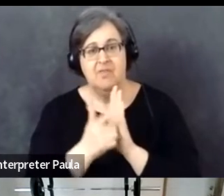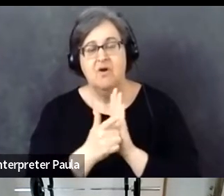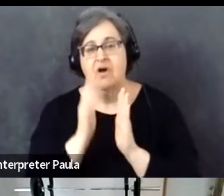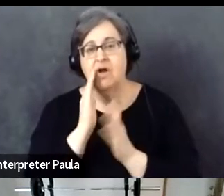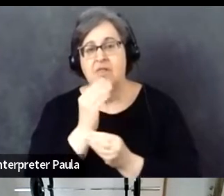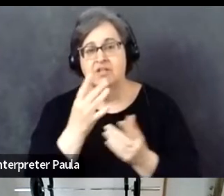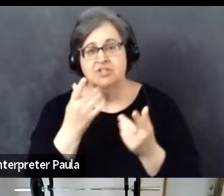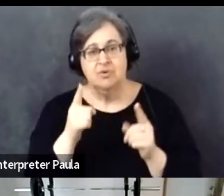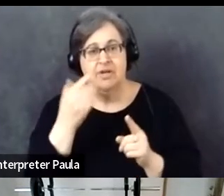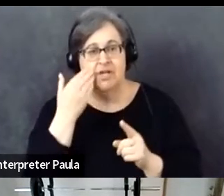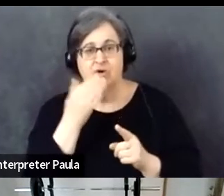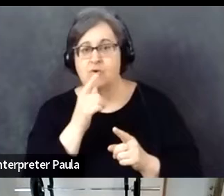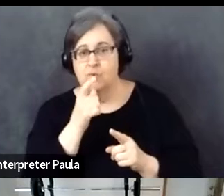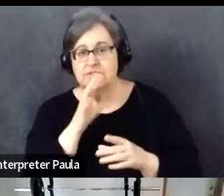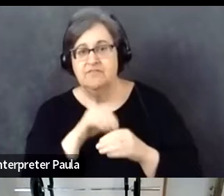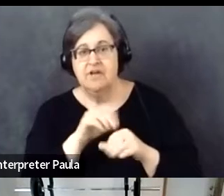that.